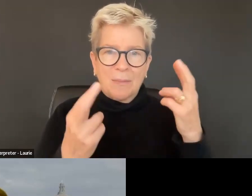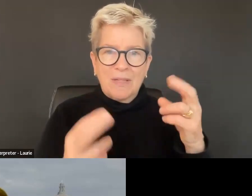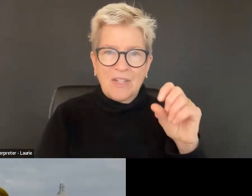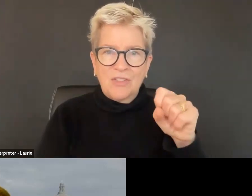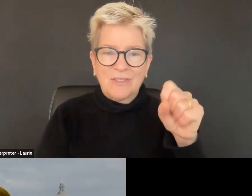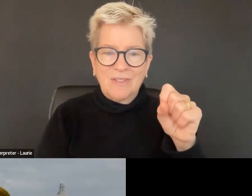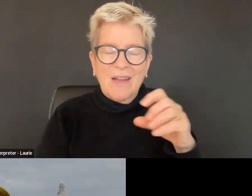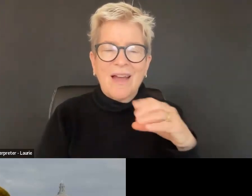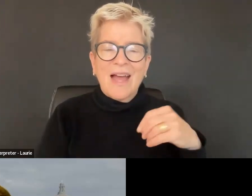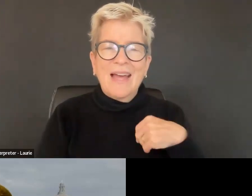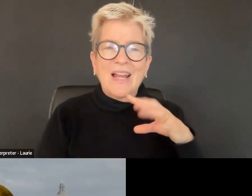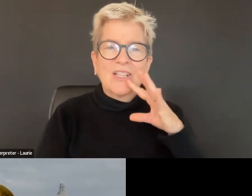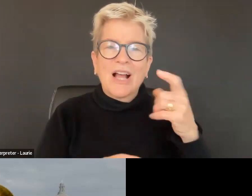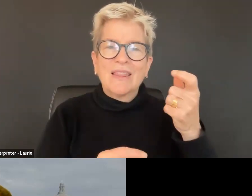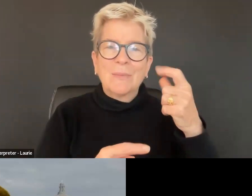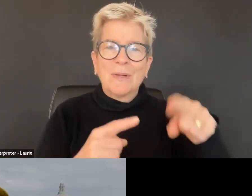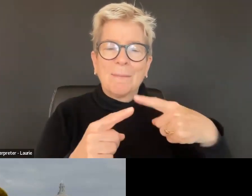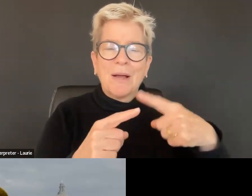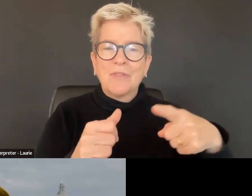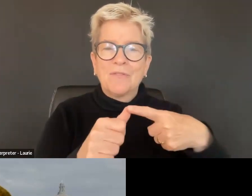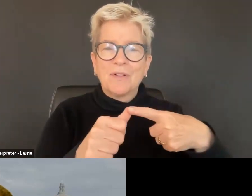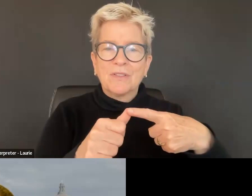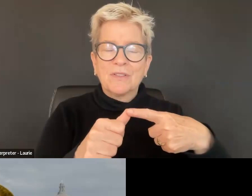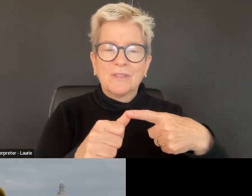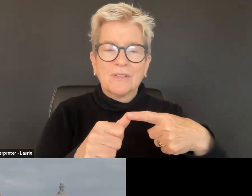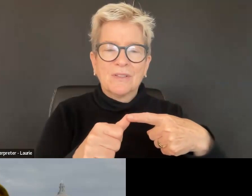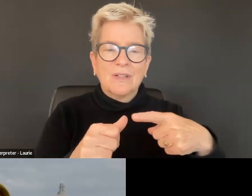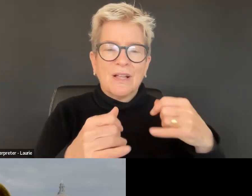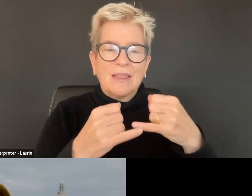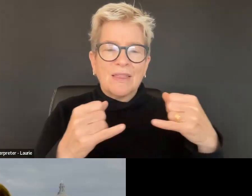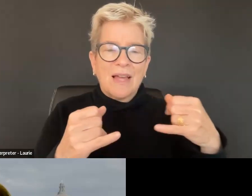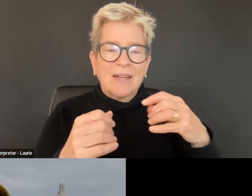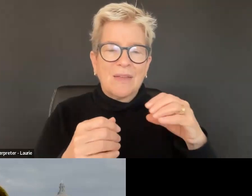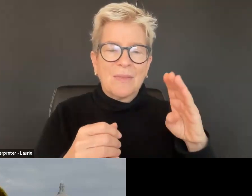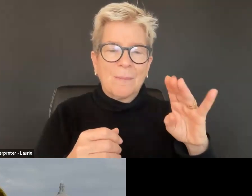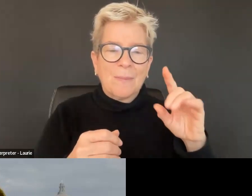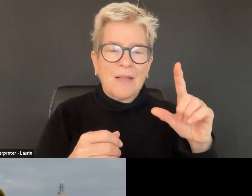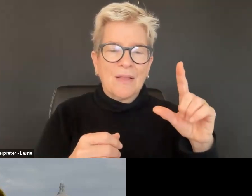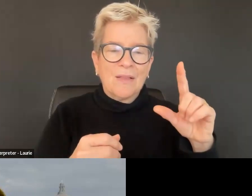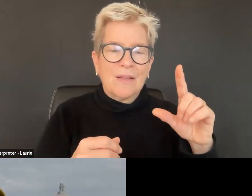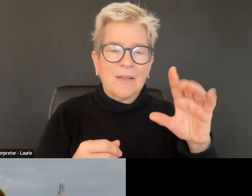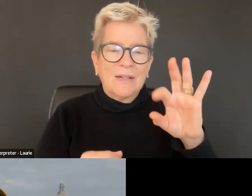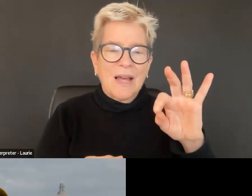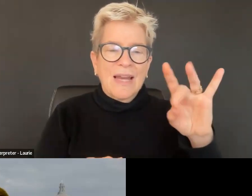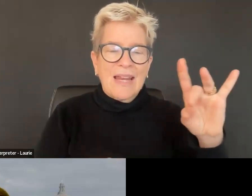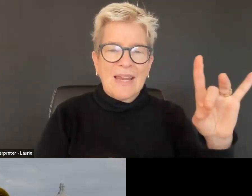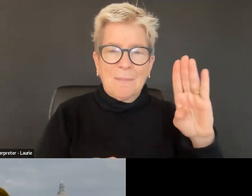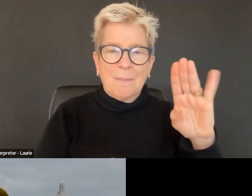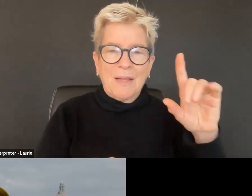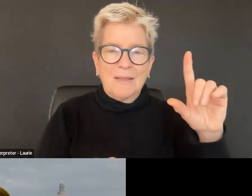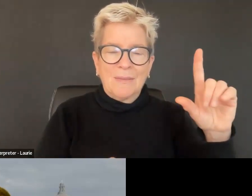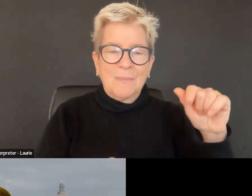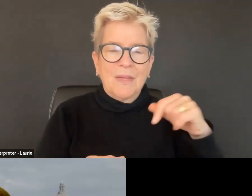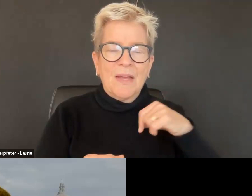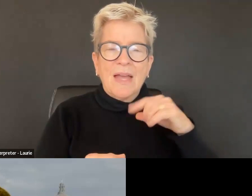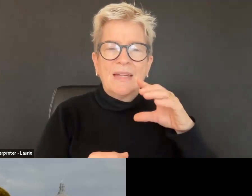And I'll just talk a little bit about, the first 98 bill, because I've been thinking about that a lot. And, it was really